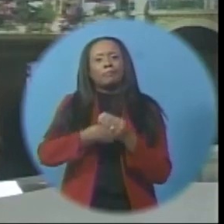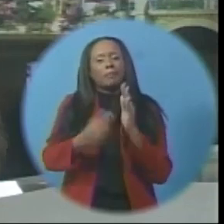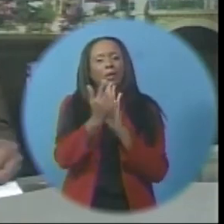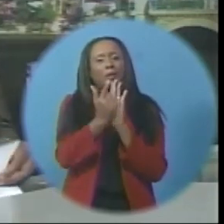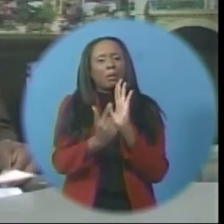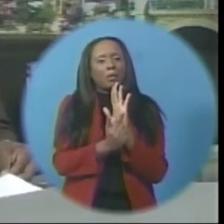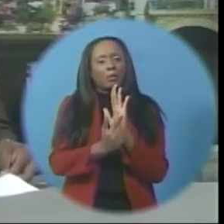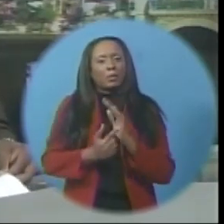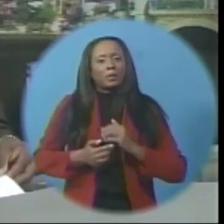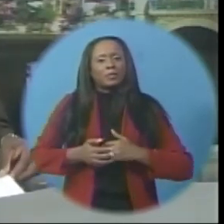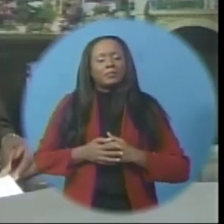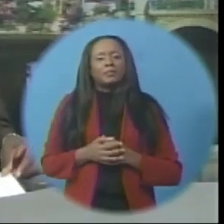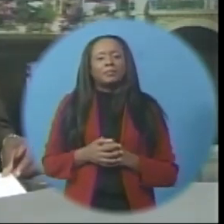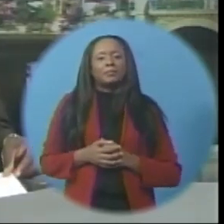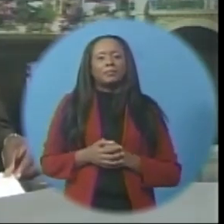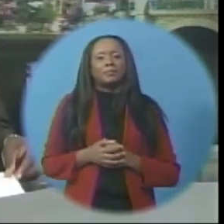Act.